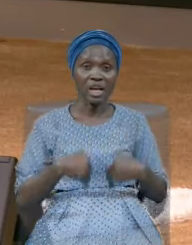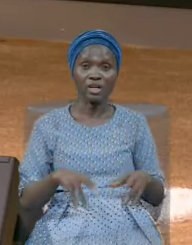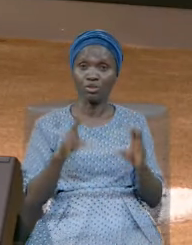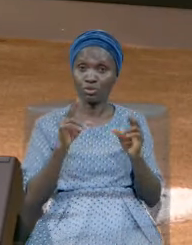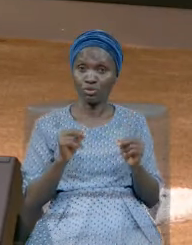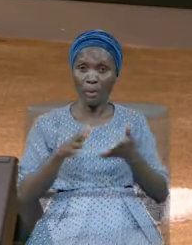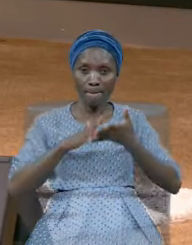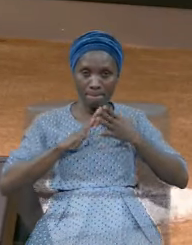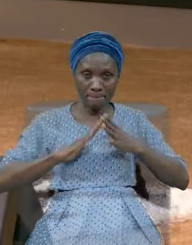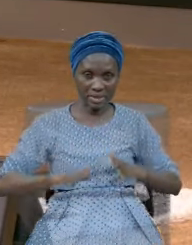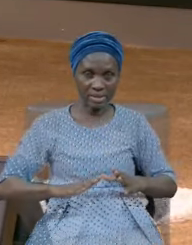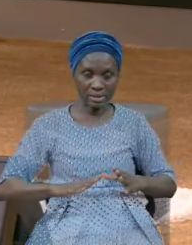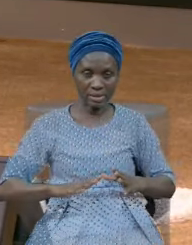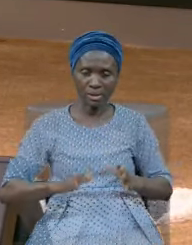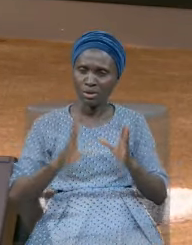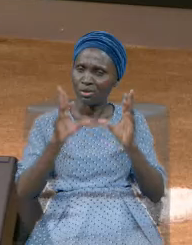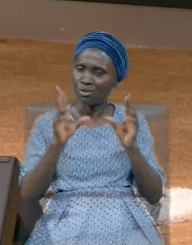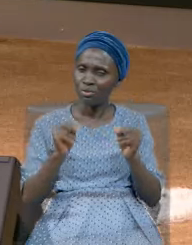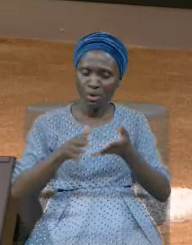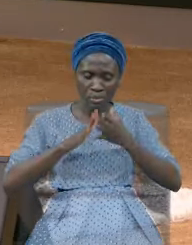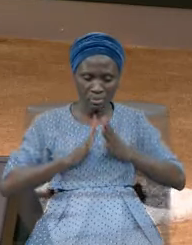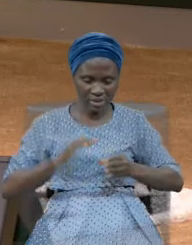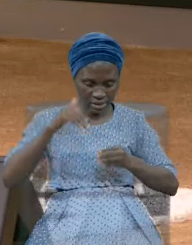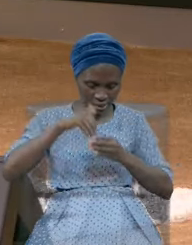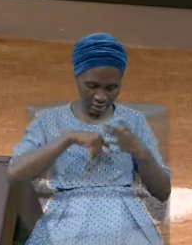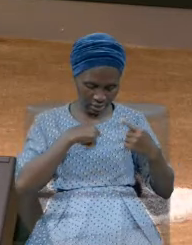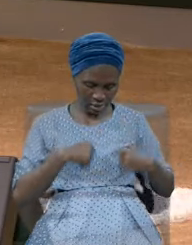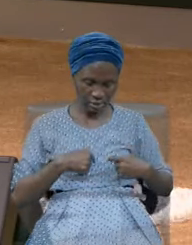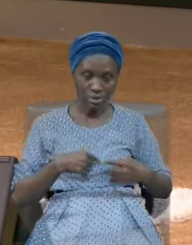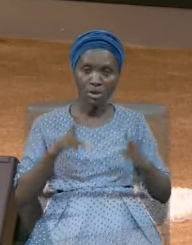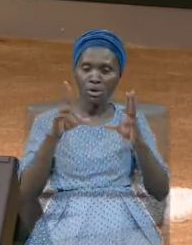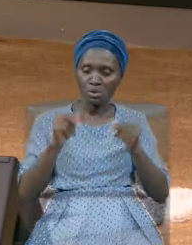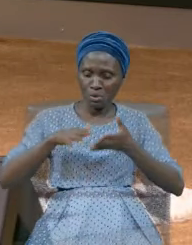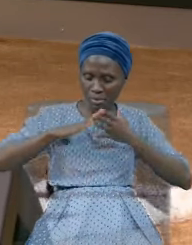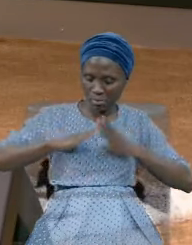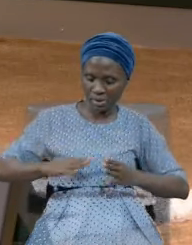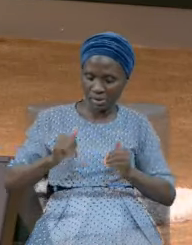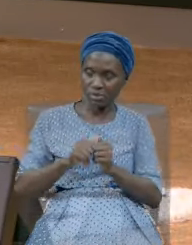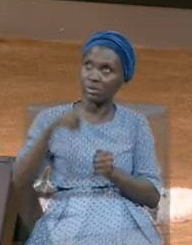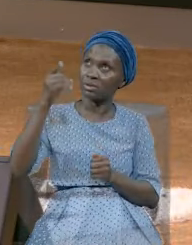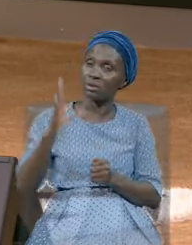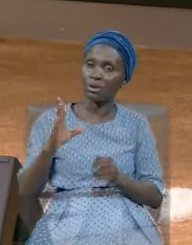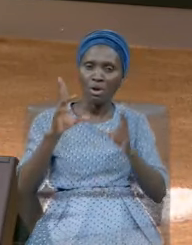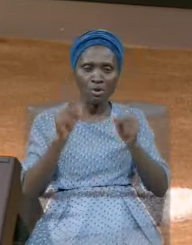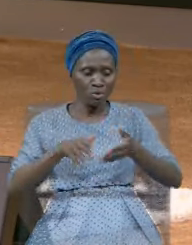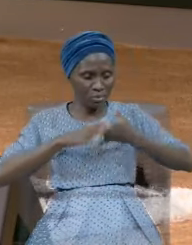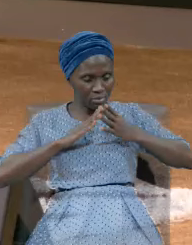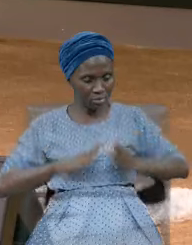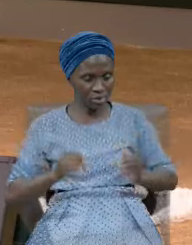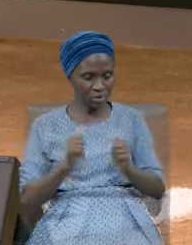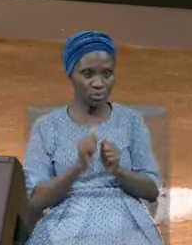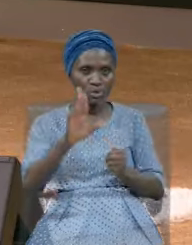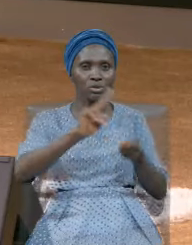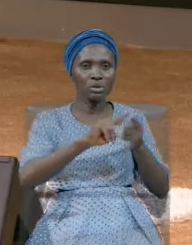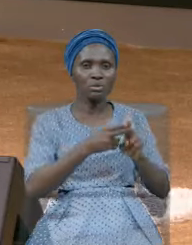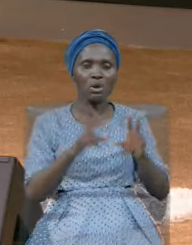within, no peace with God, no peace with your neighbor, no peace